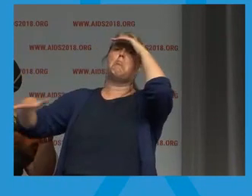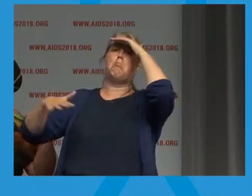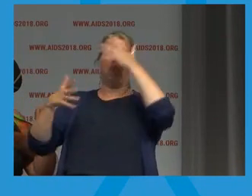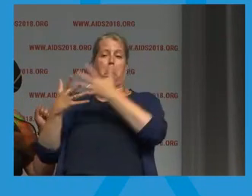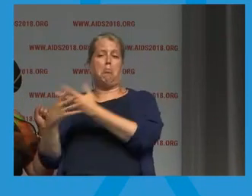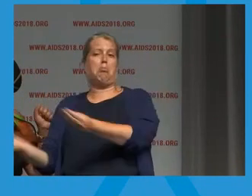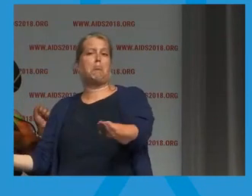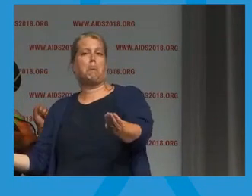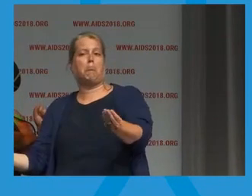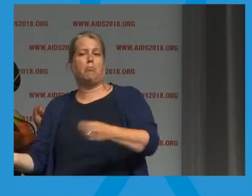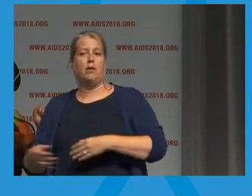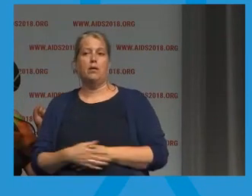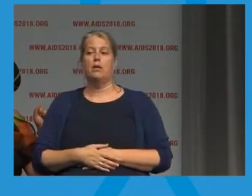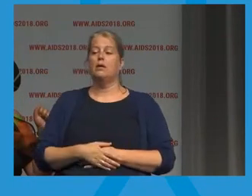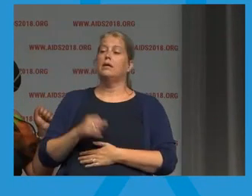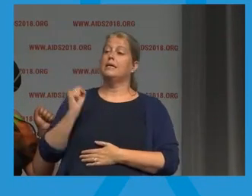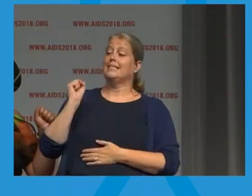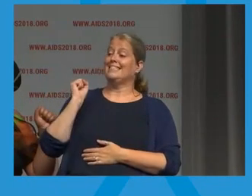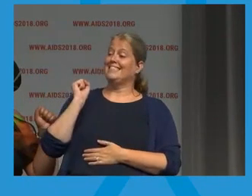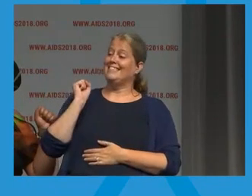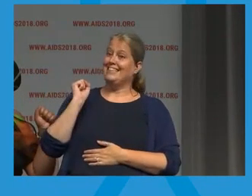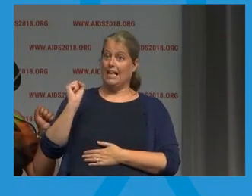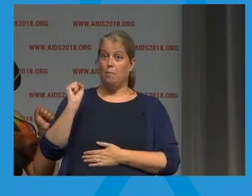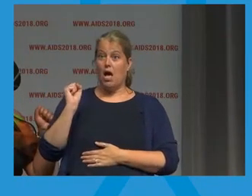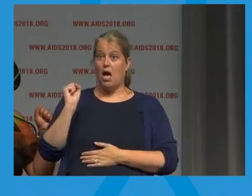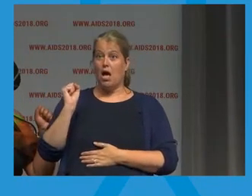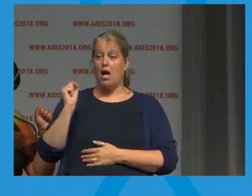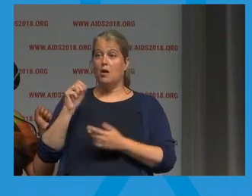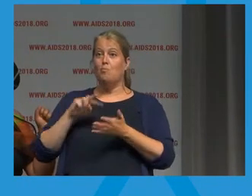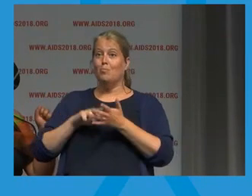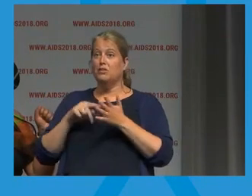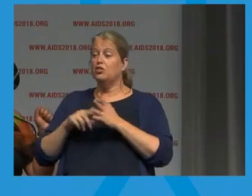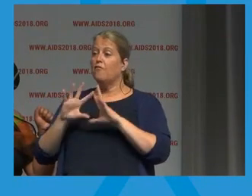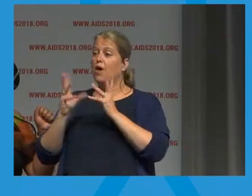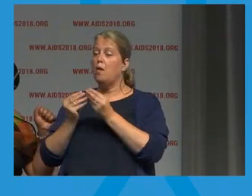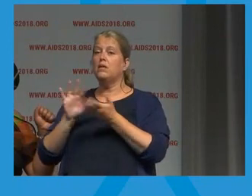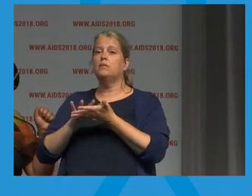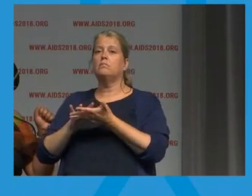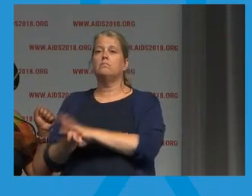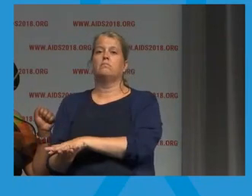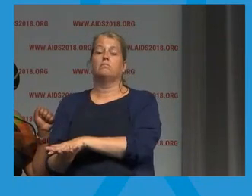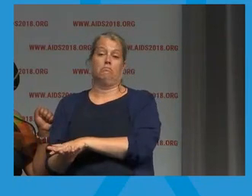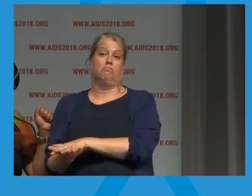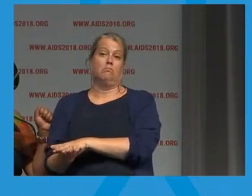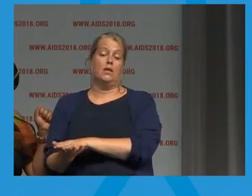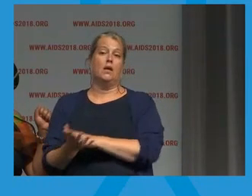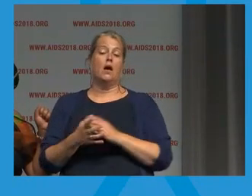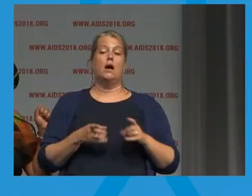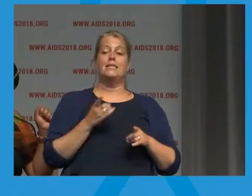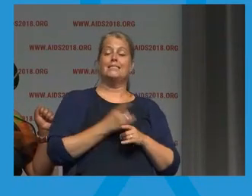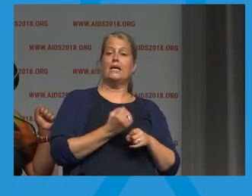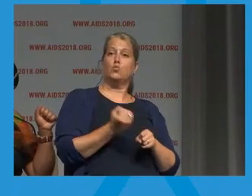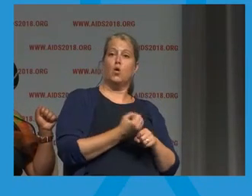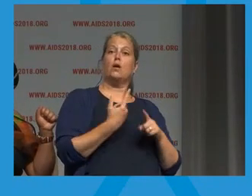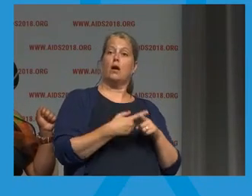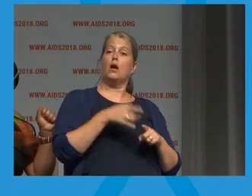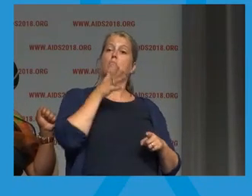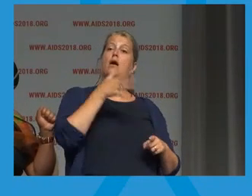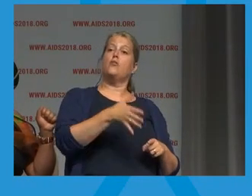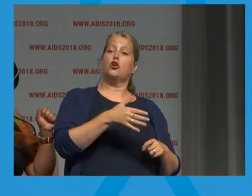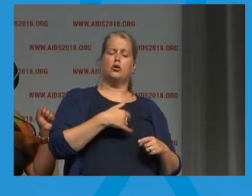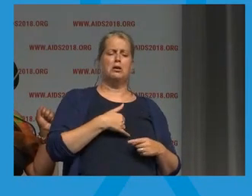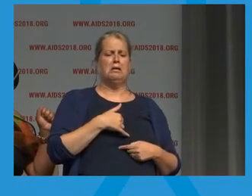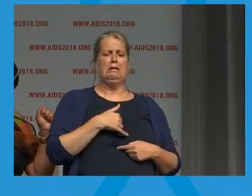Stigma destroys families. As a sex worker mother, we find it hard to tell